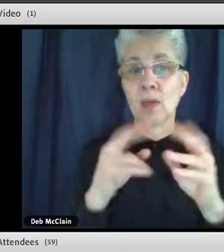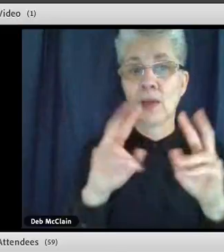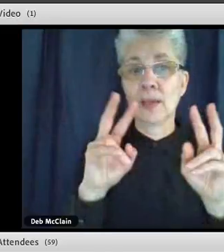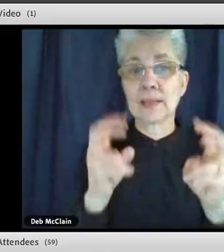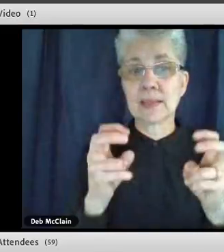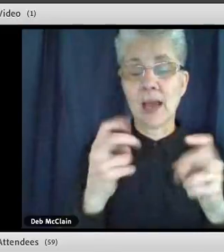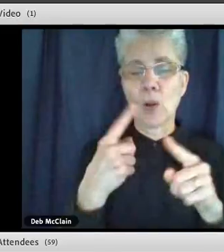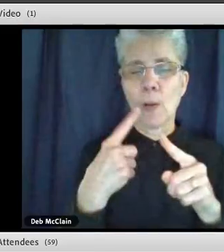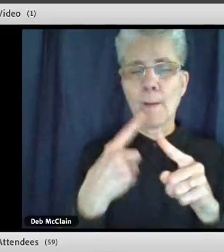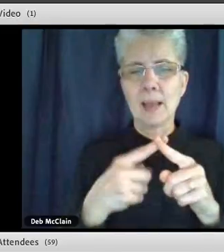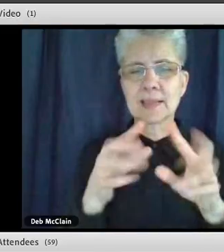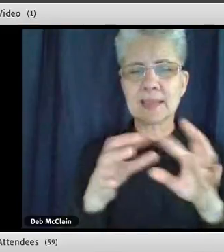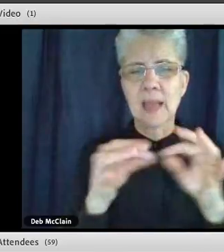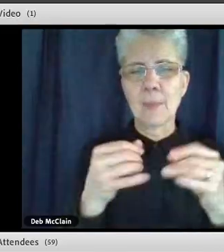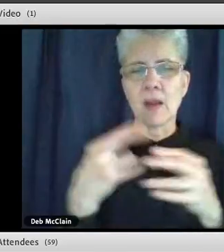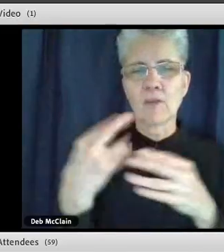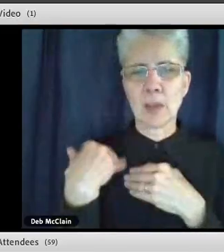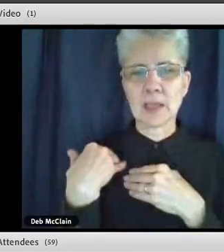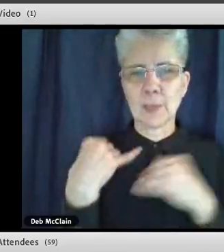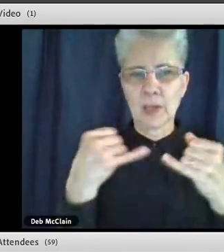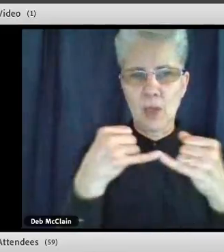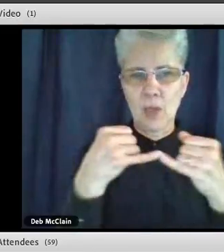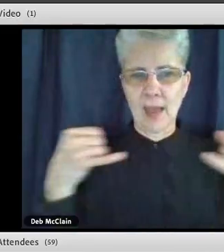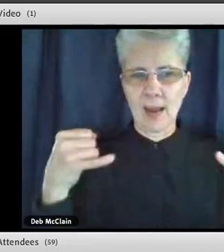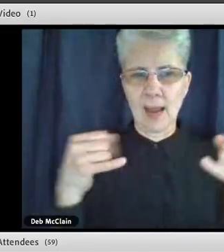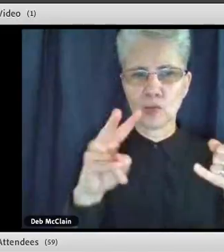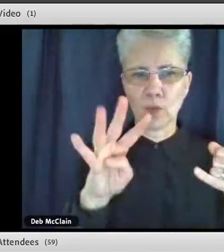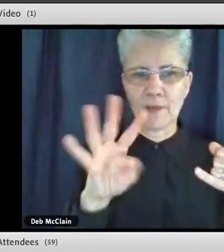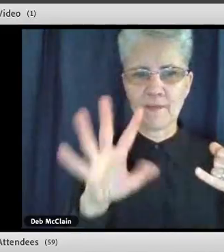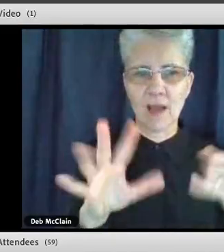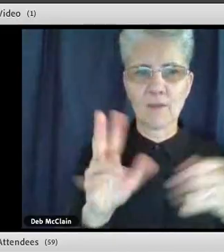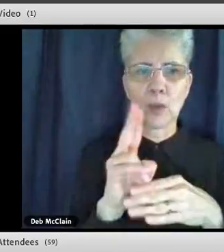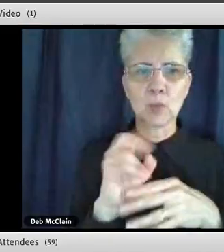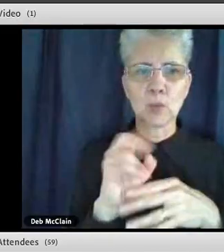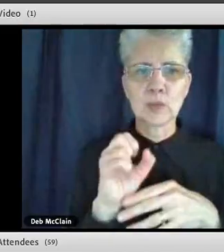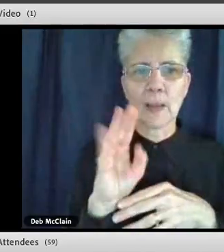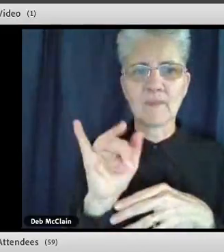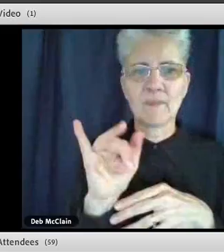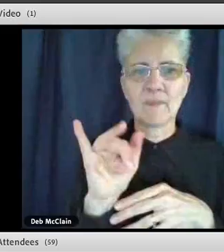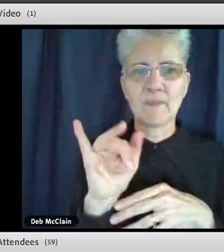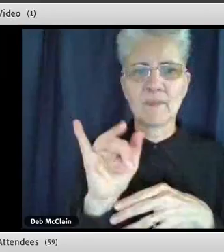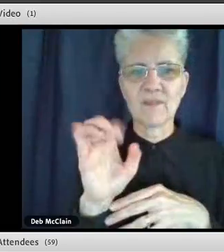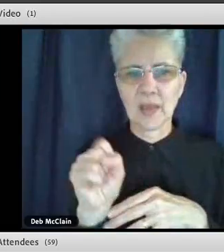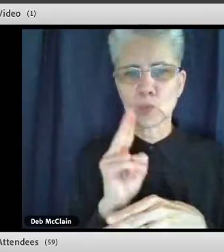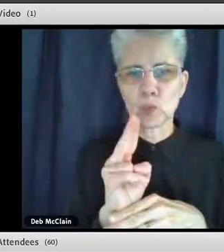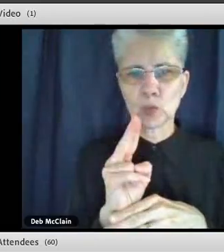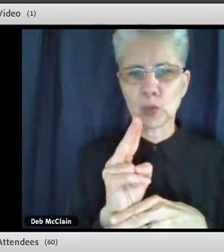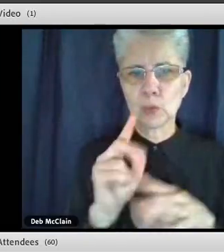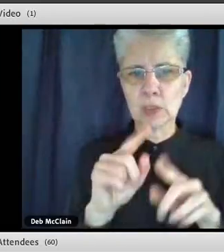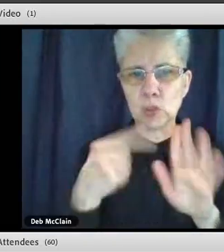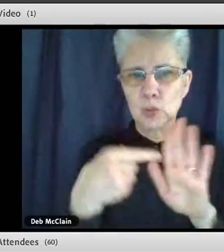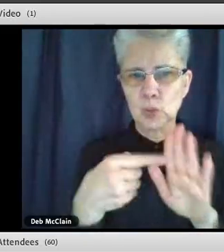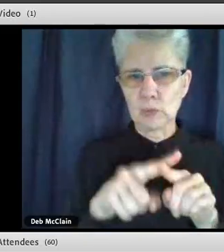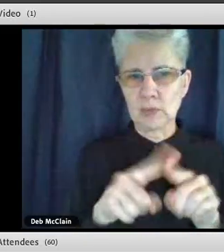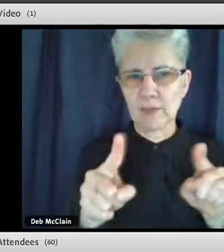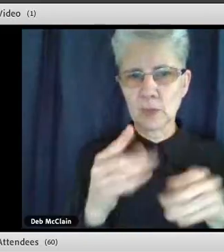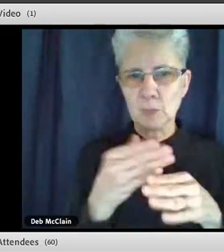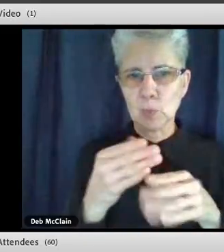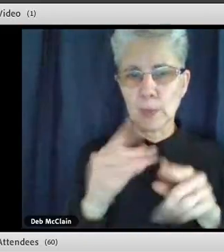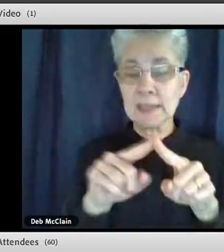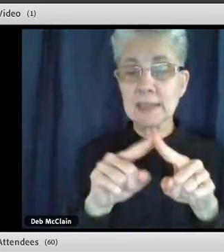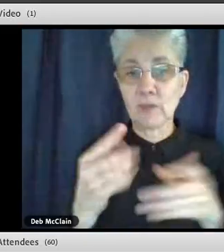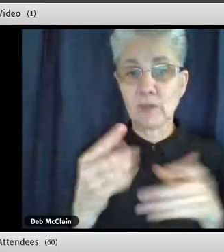statement of responsibility, which is in my case, okay. So we use the subfields to delineate between the different